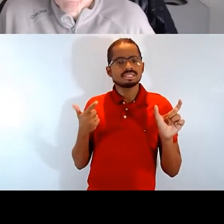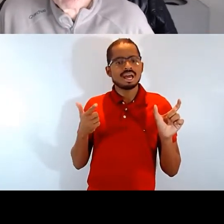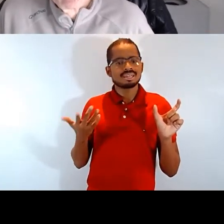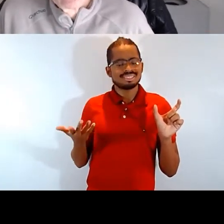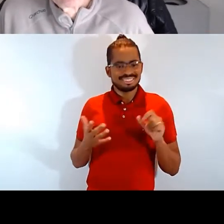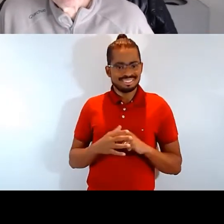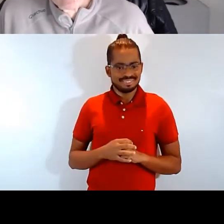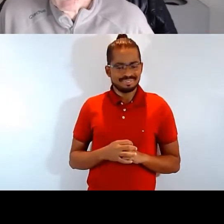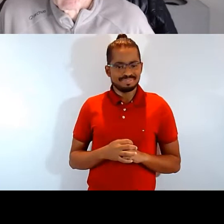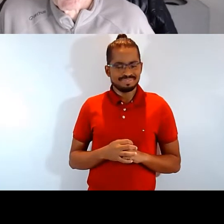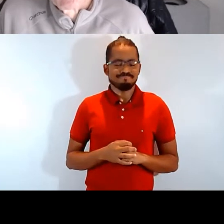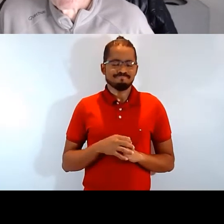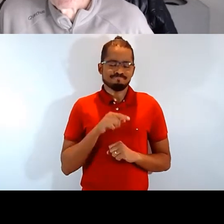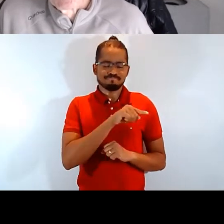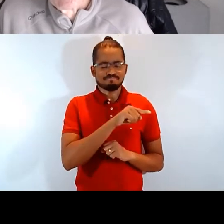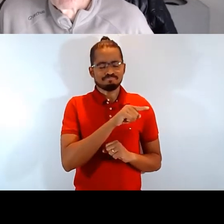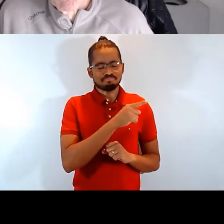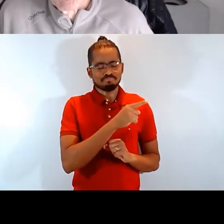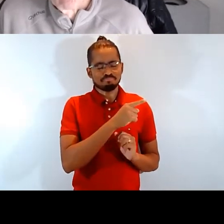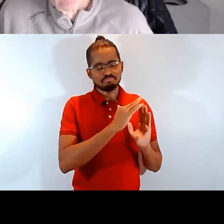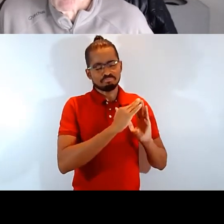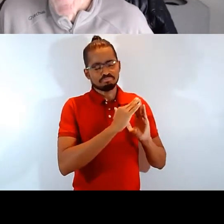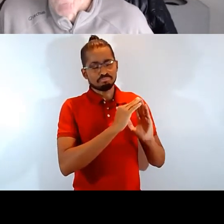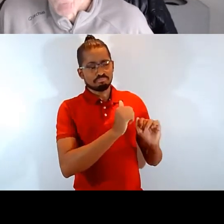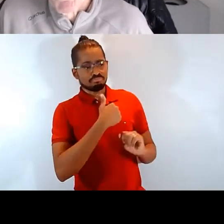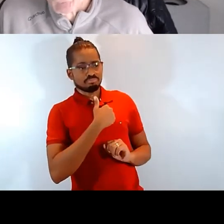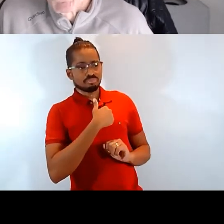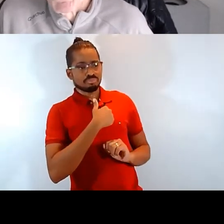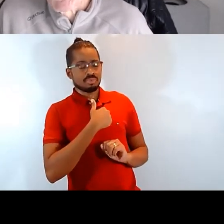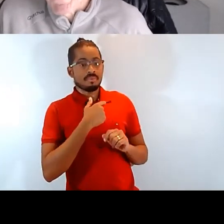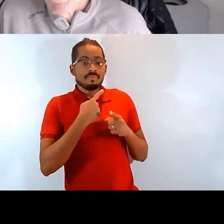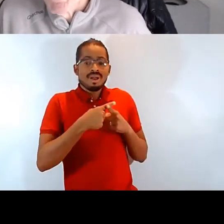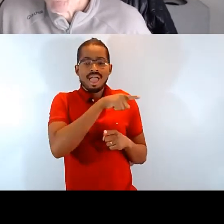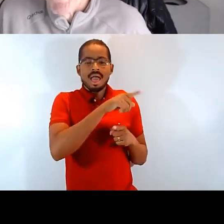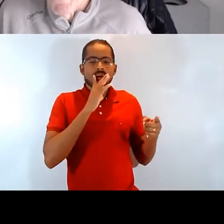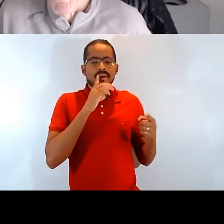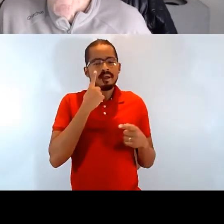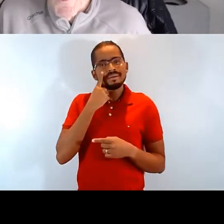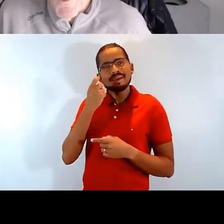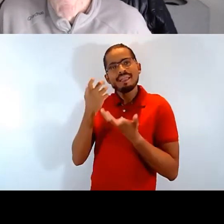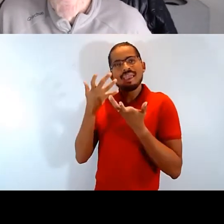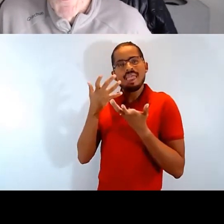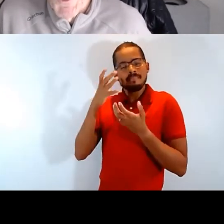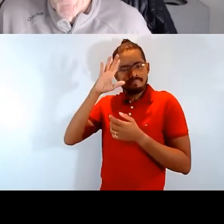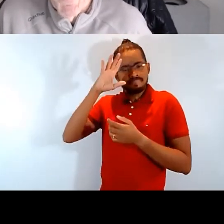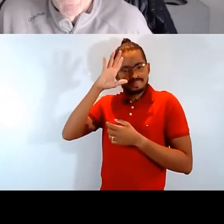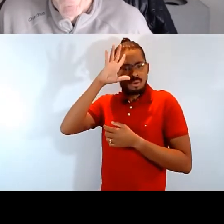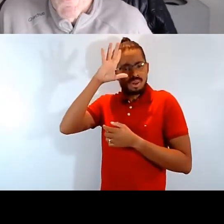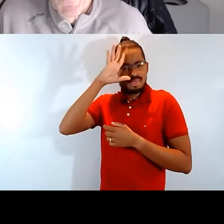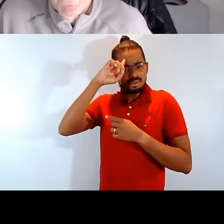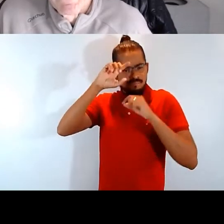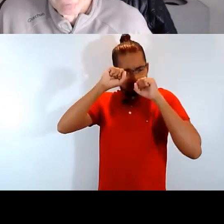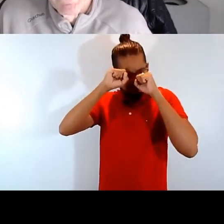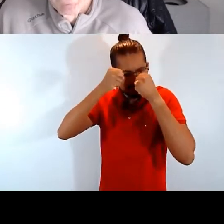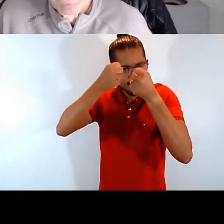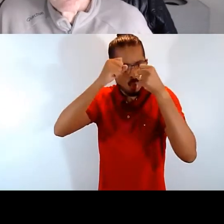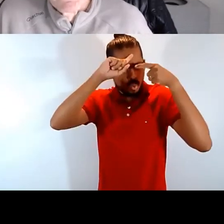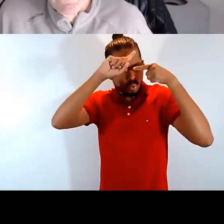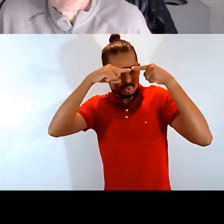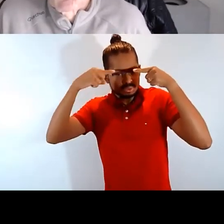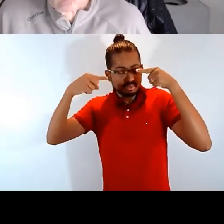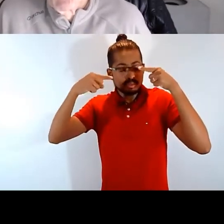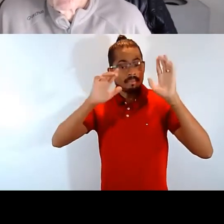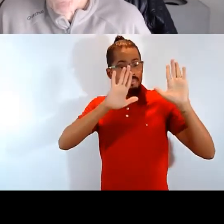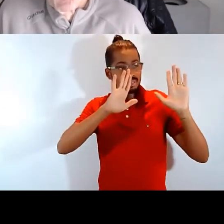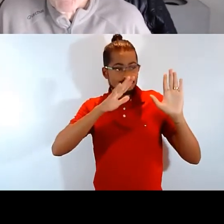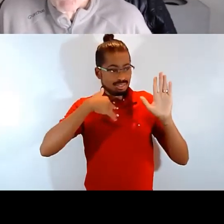She had been interested in my effort models, which had been developed for conference interpreting only,